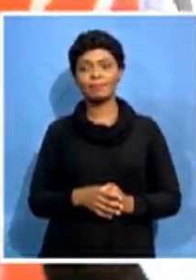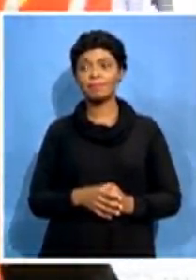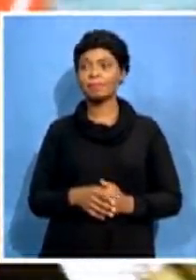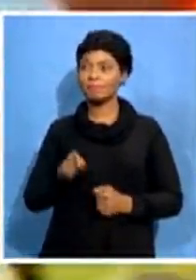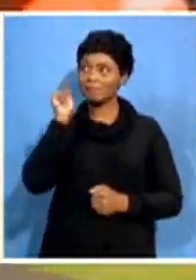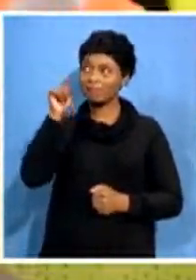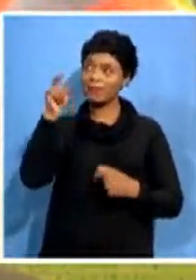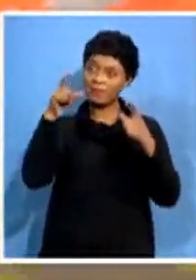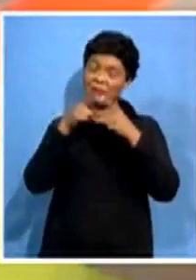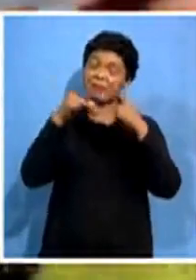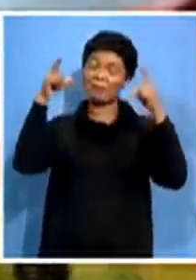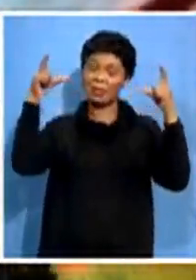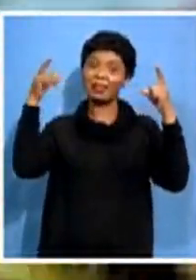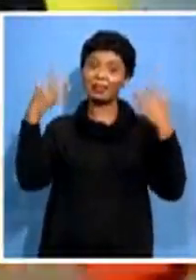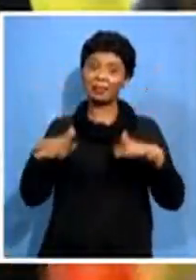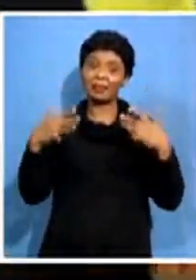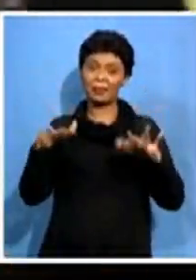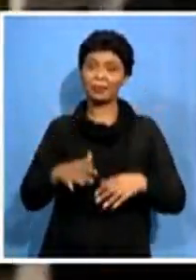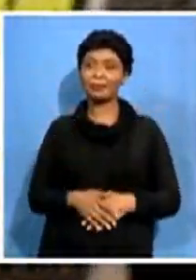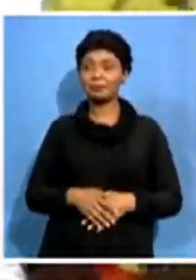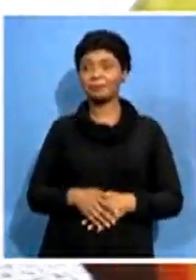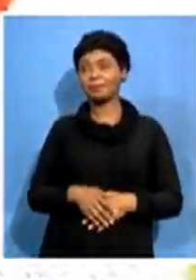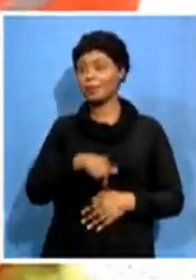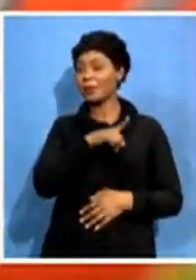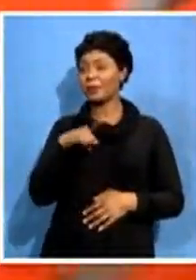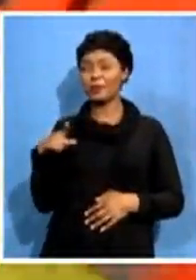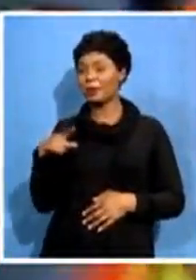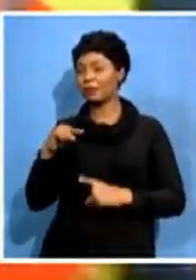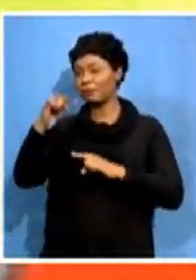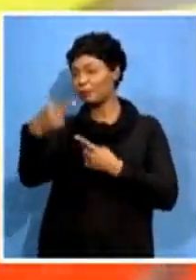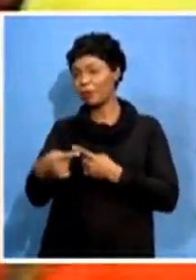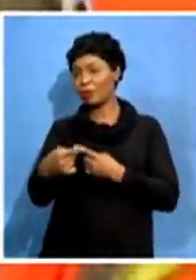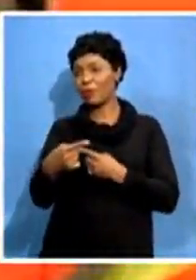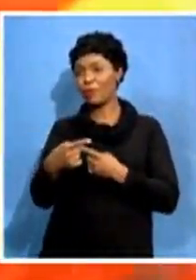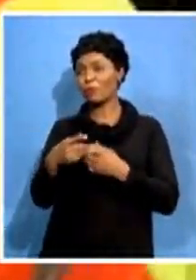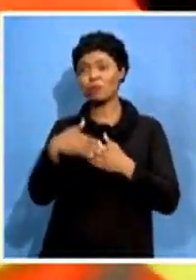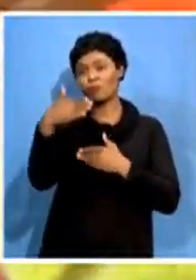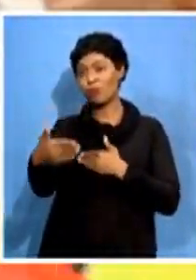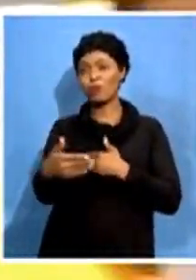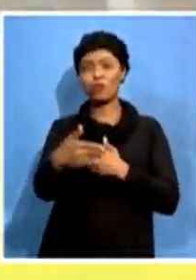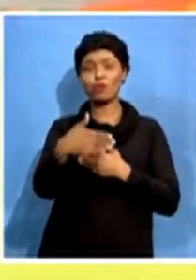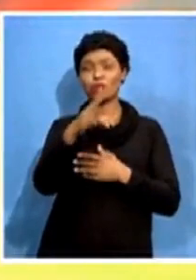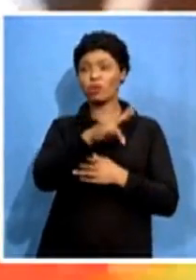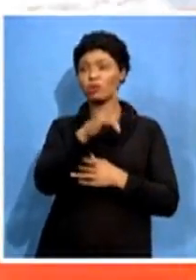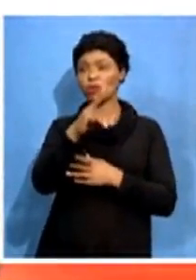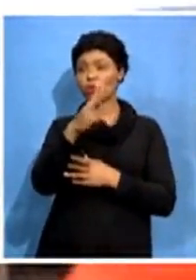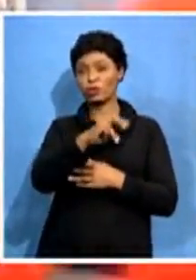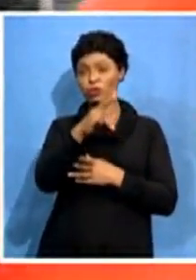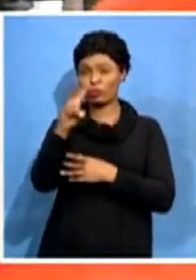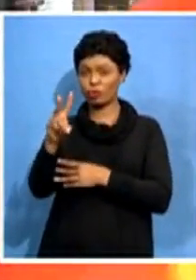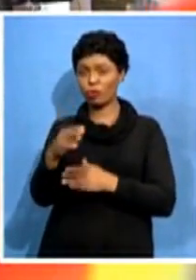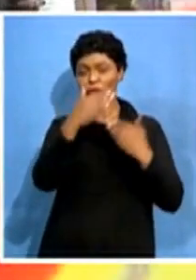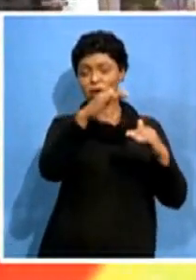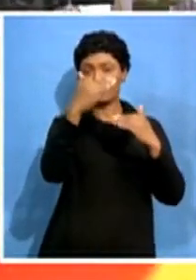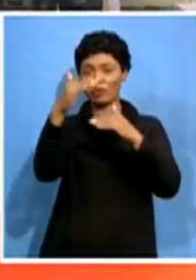Is it 2022 or beyond for various phases? Your Excellency, we're aiming at beneficial